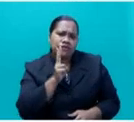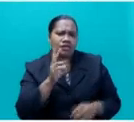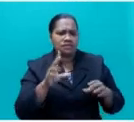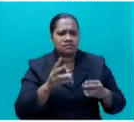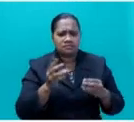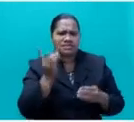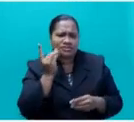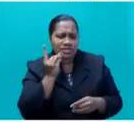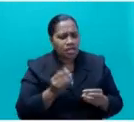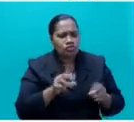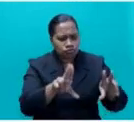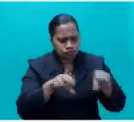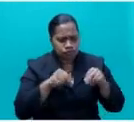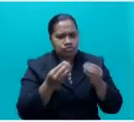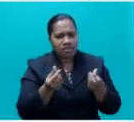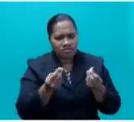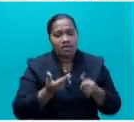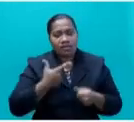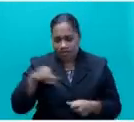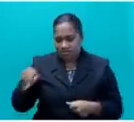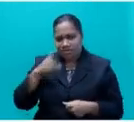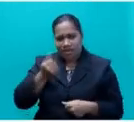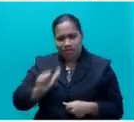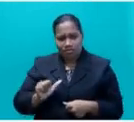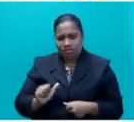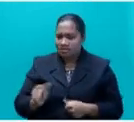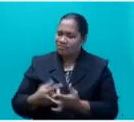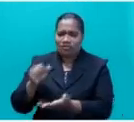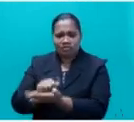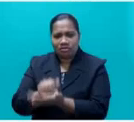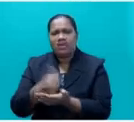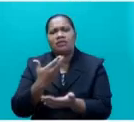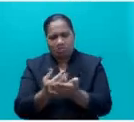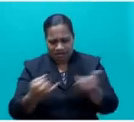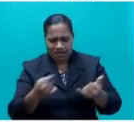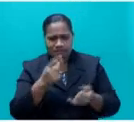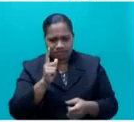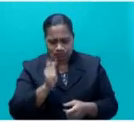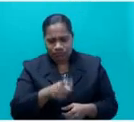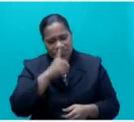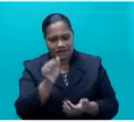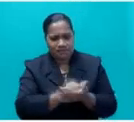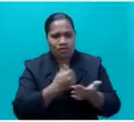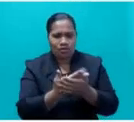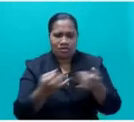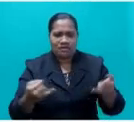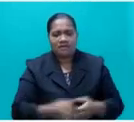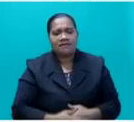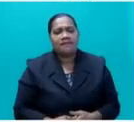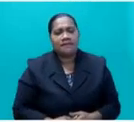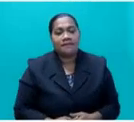cash to then buy those goods and services. And of course, they can go online with VT card, and that's the reason why we've also done that. So, Mr. Speaker, sir,